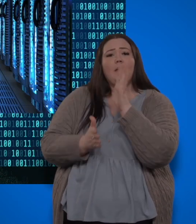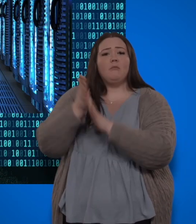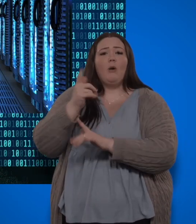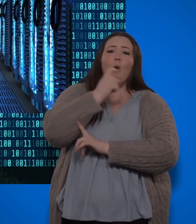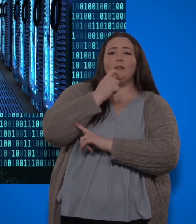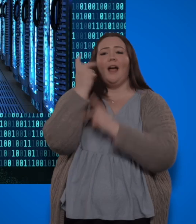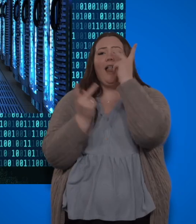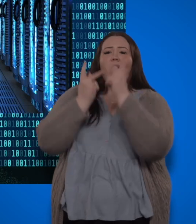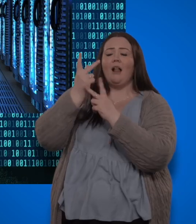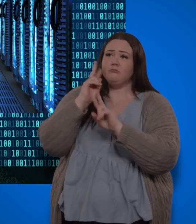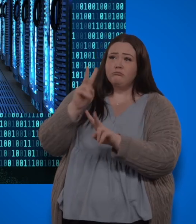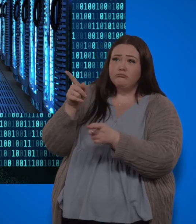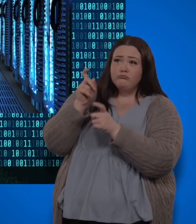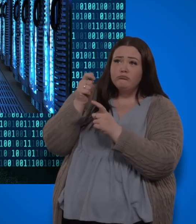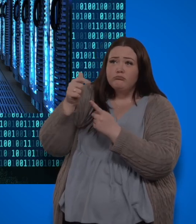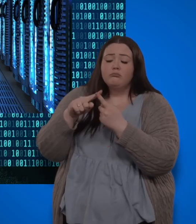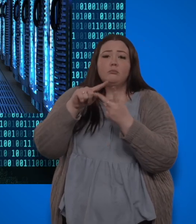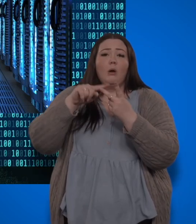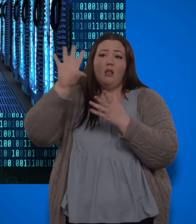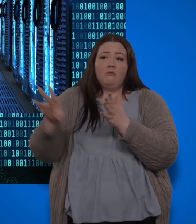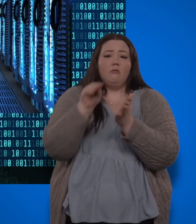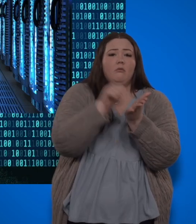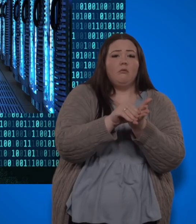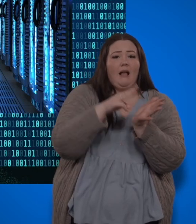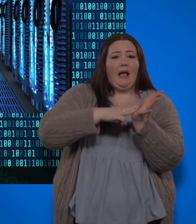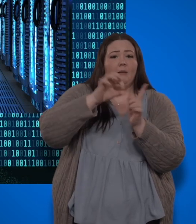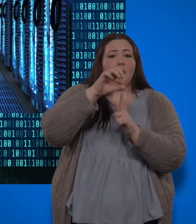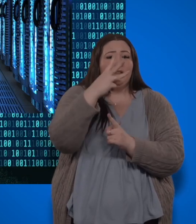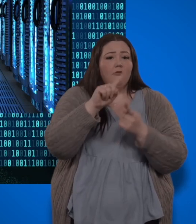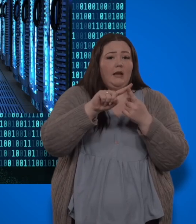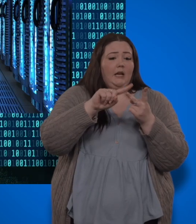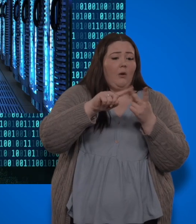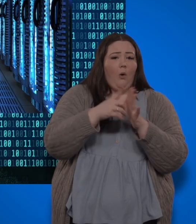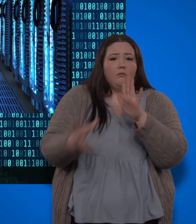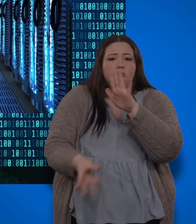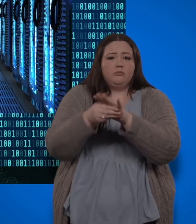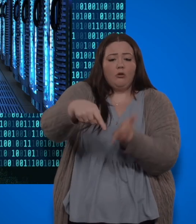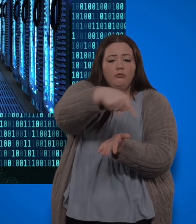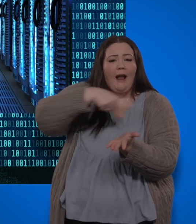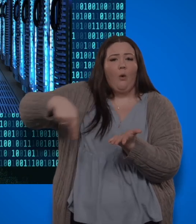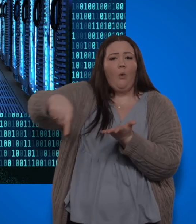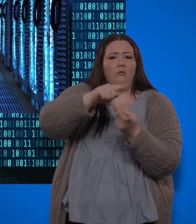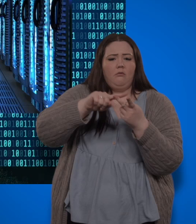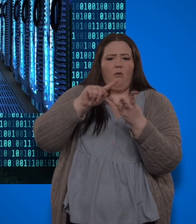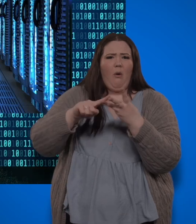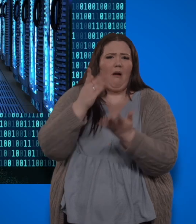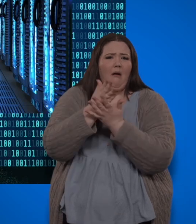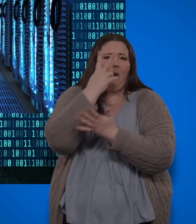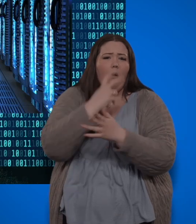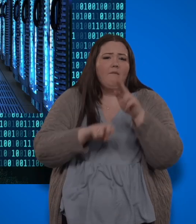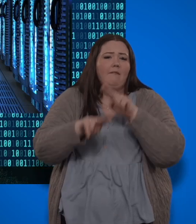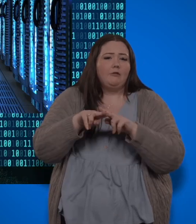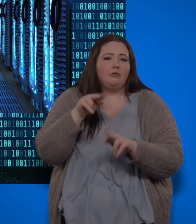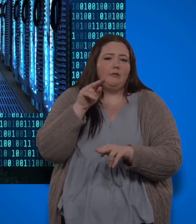even something very old-fashioned like a CD-ROM, or it can be uploaded into servers in the cloud. And yet, it's still the